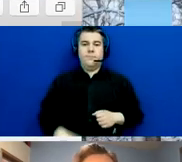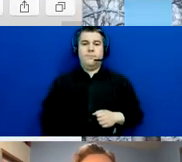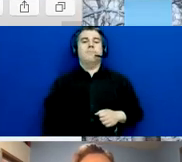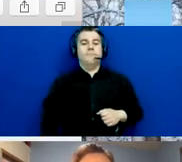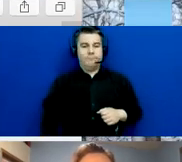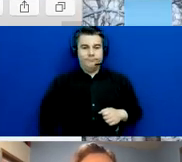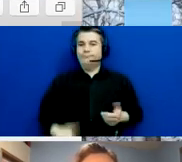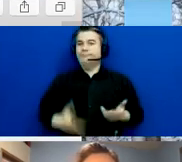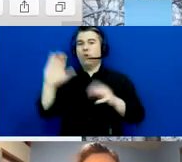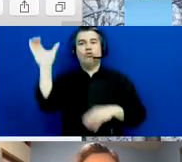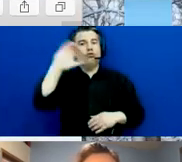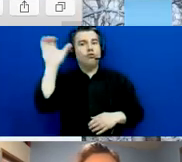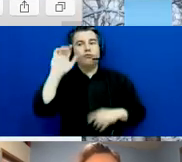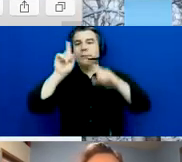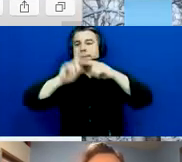can search